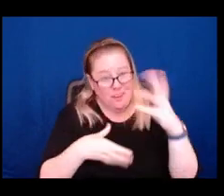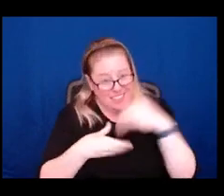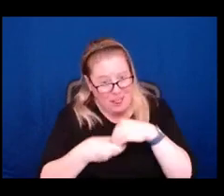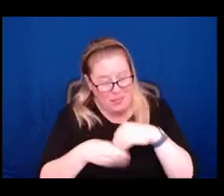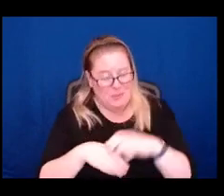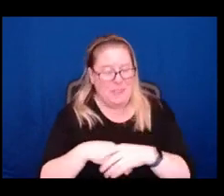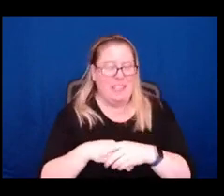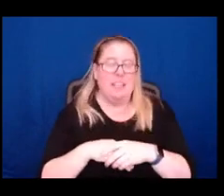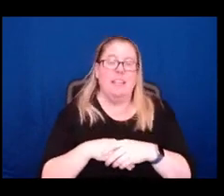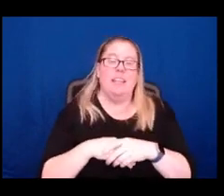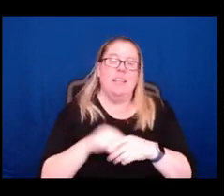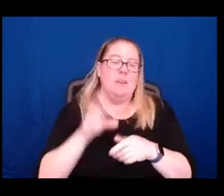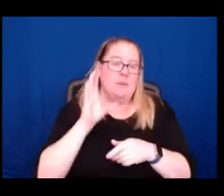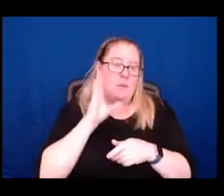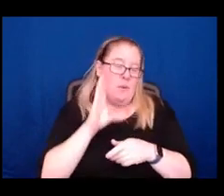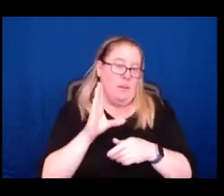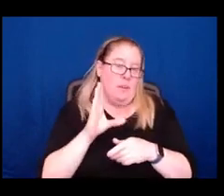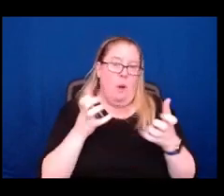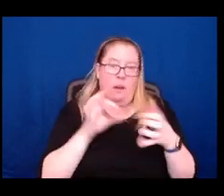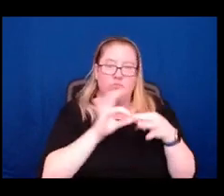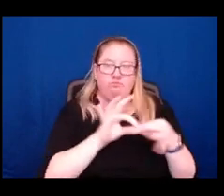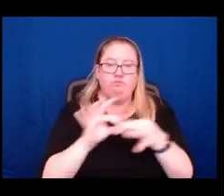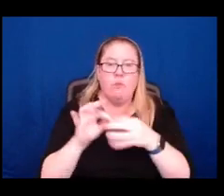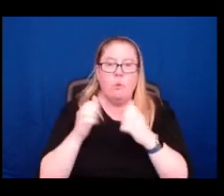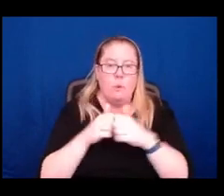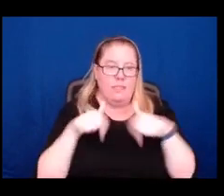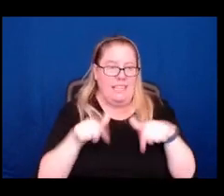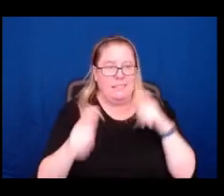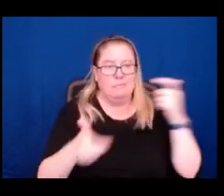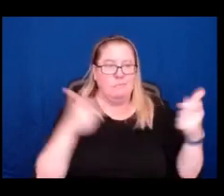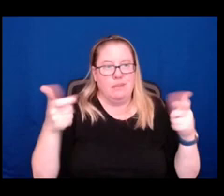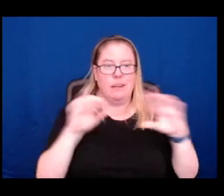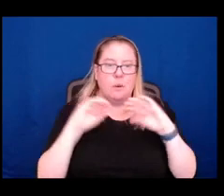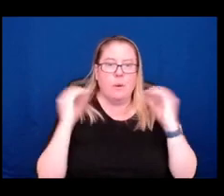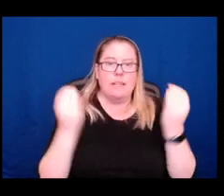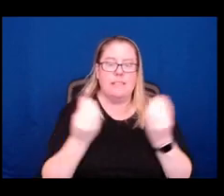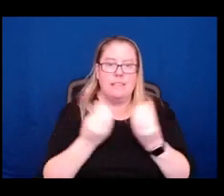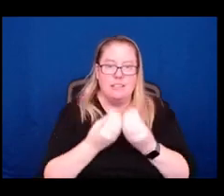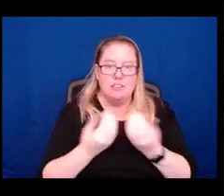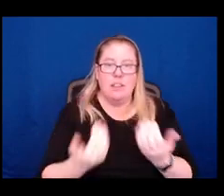yours included. And we're definitely looking to stay connected to these larger